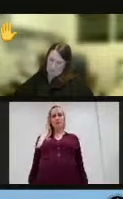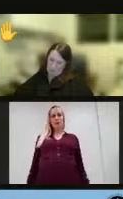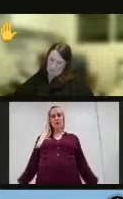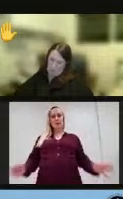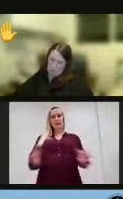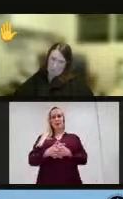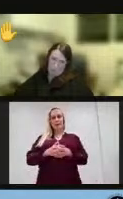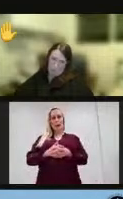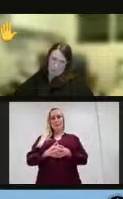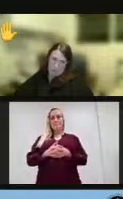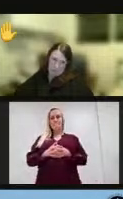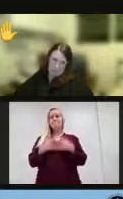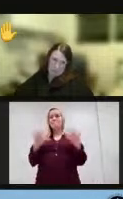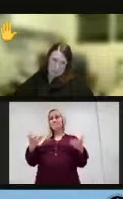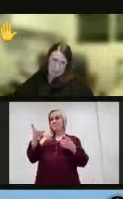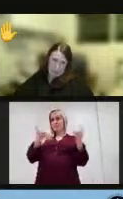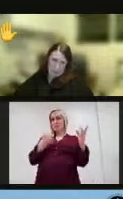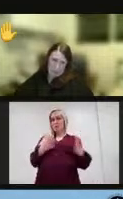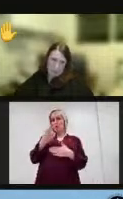I'm muted. Director Hyen.